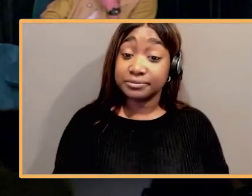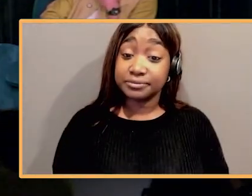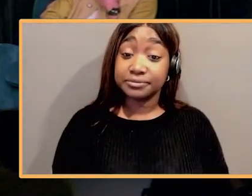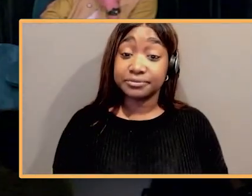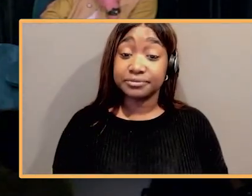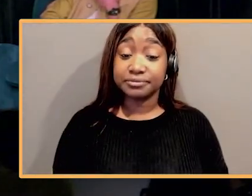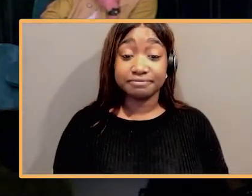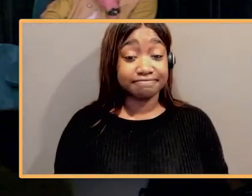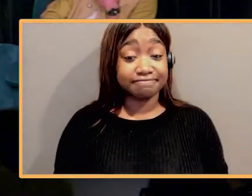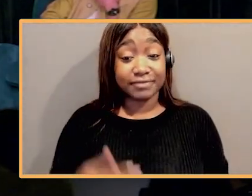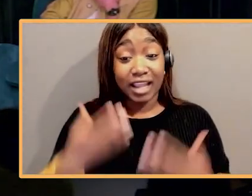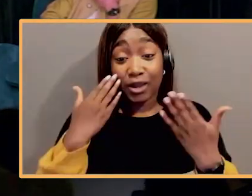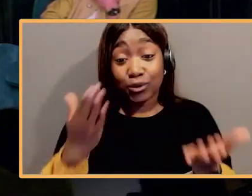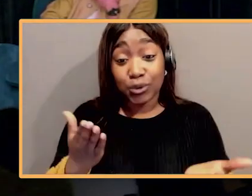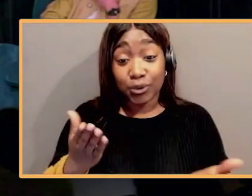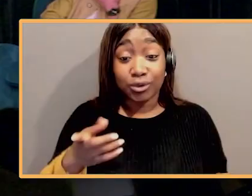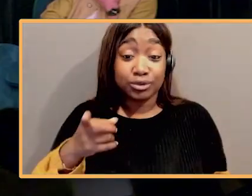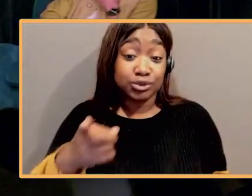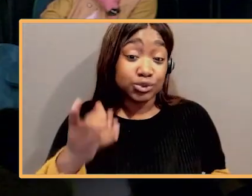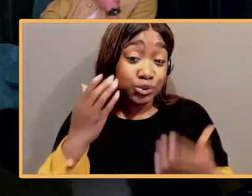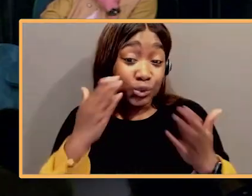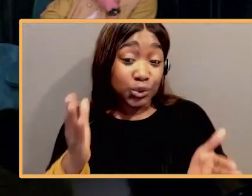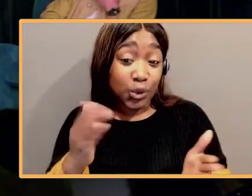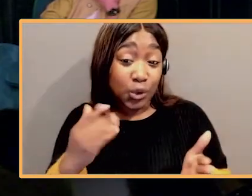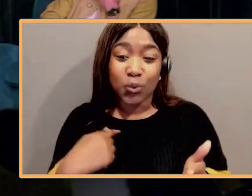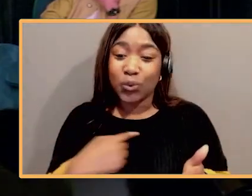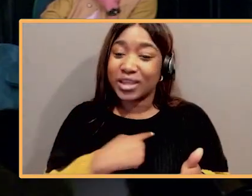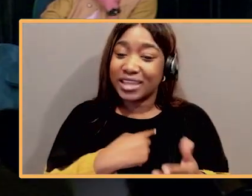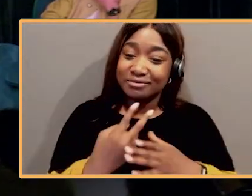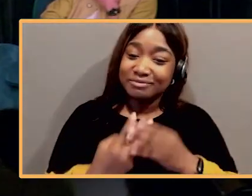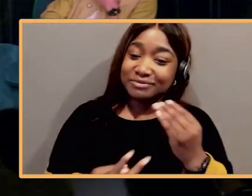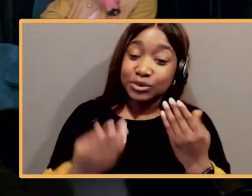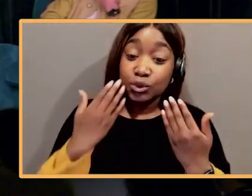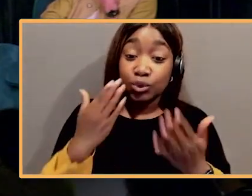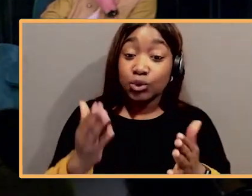I don't know, you don't know, we don't know together.